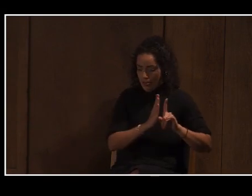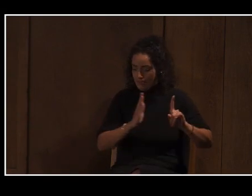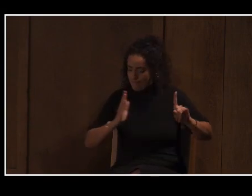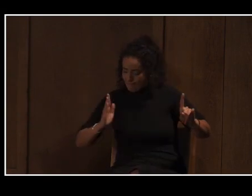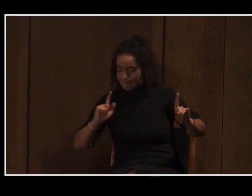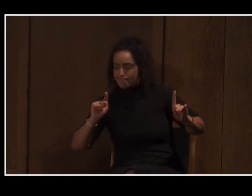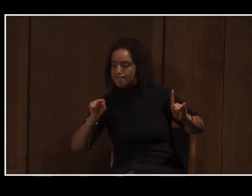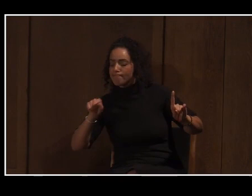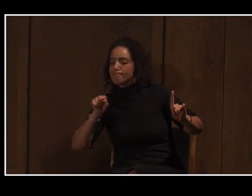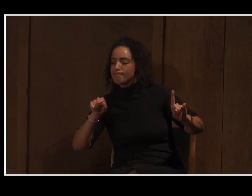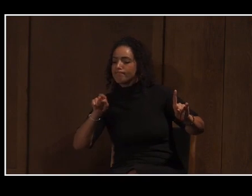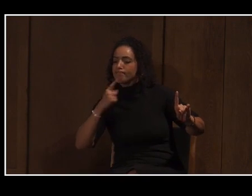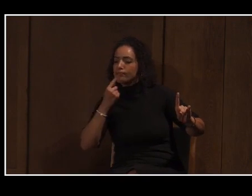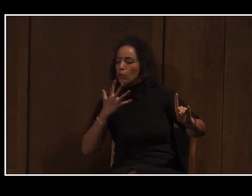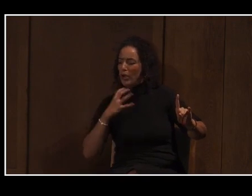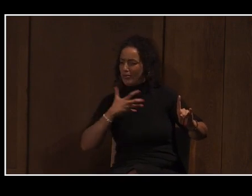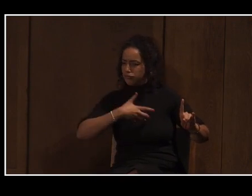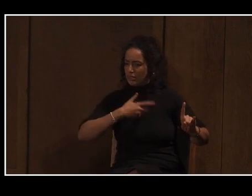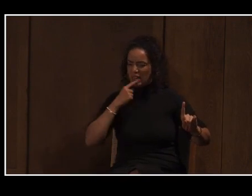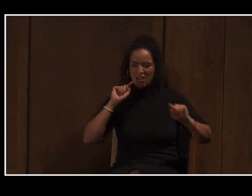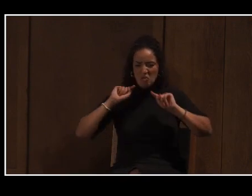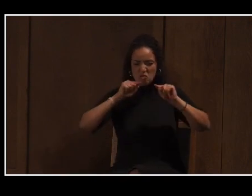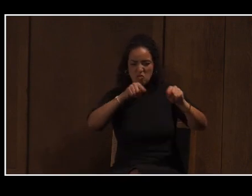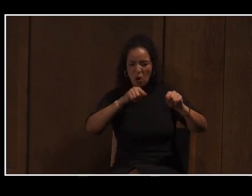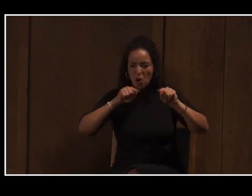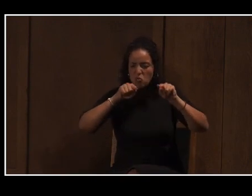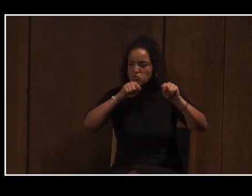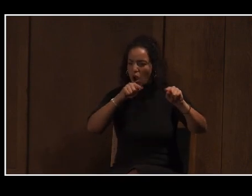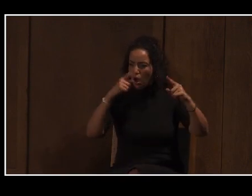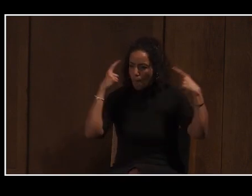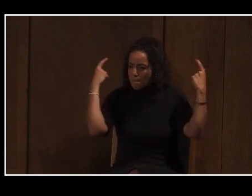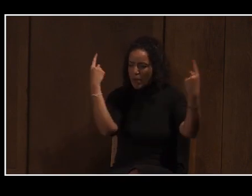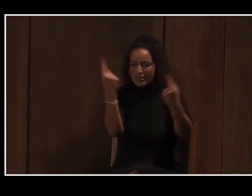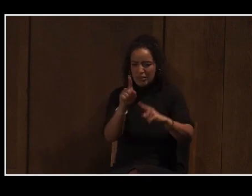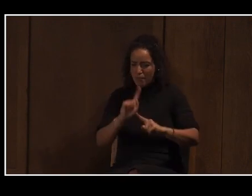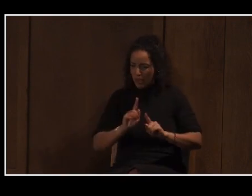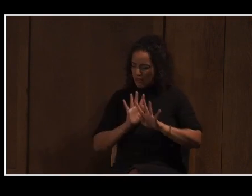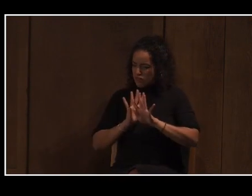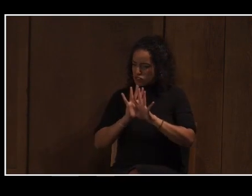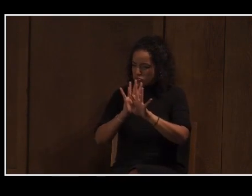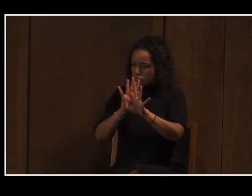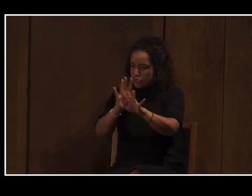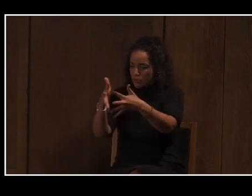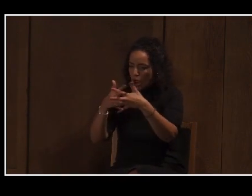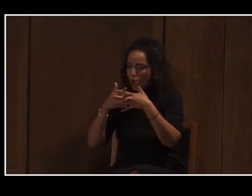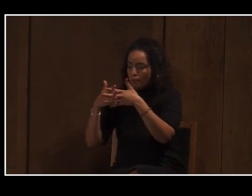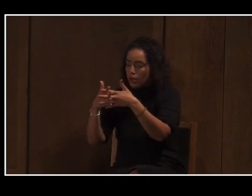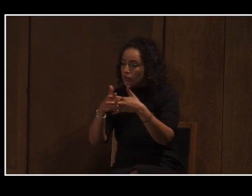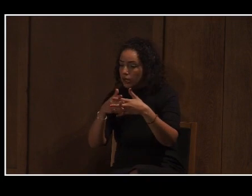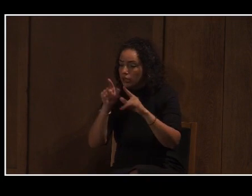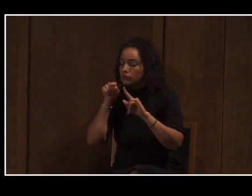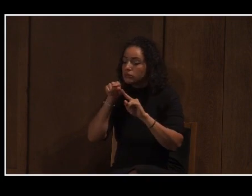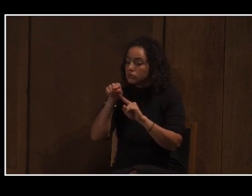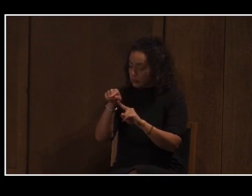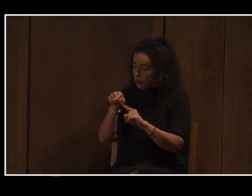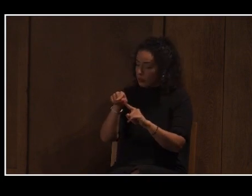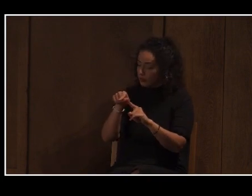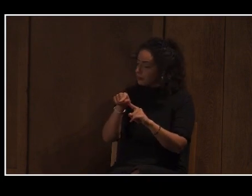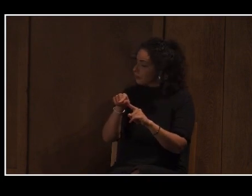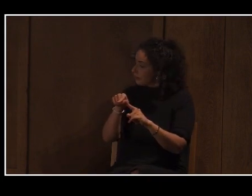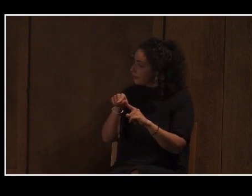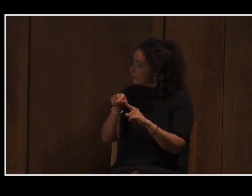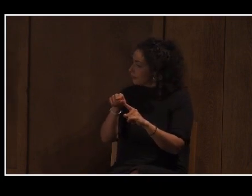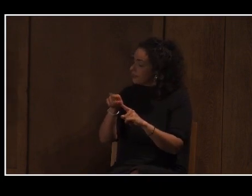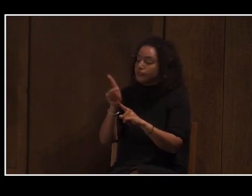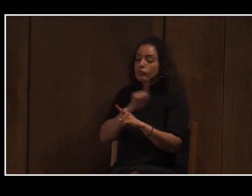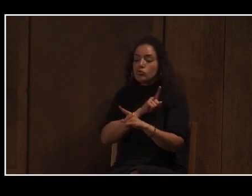America. And the reason why when the caravan hit Mexico City, instead of being received by the military, by the police force, it was